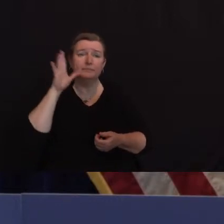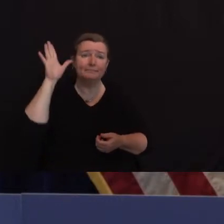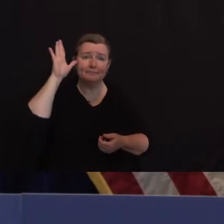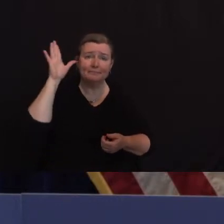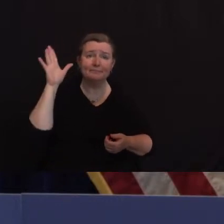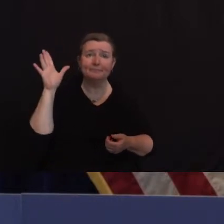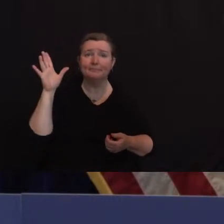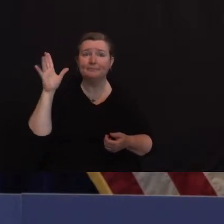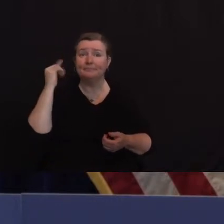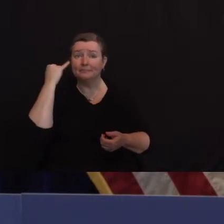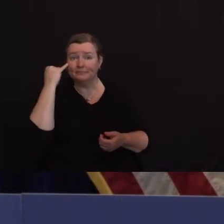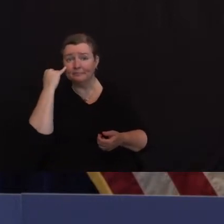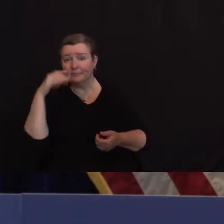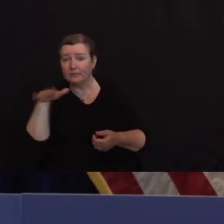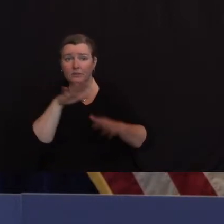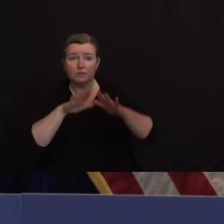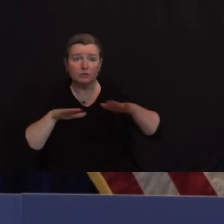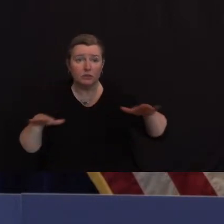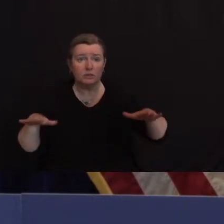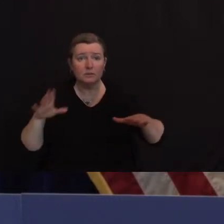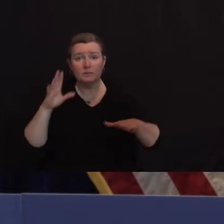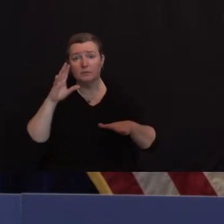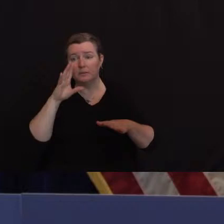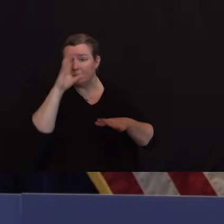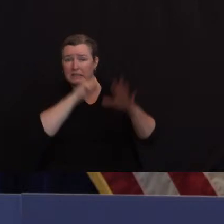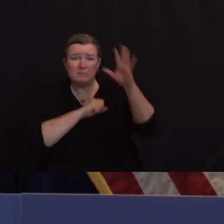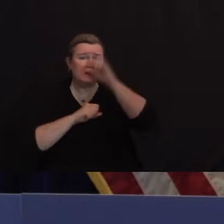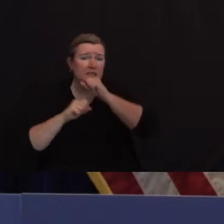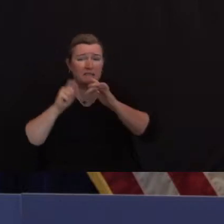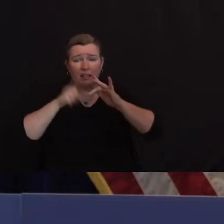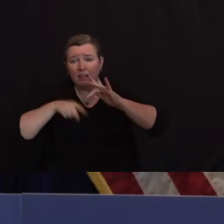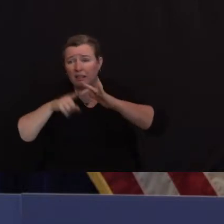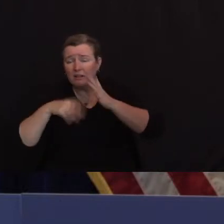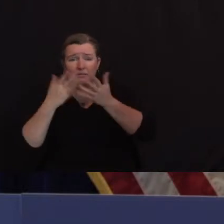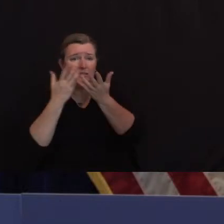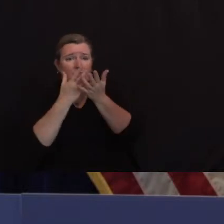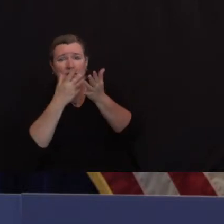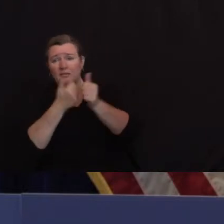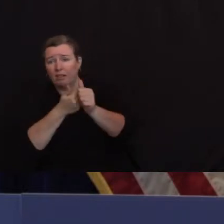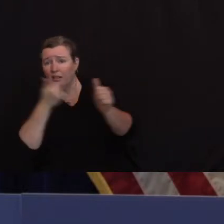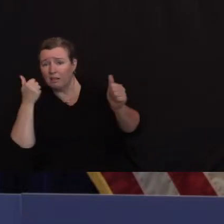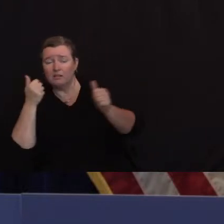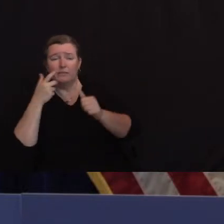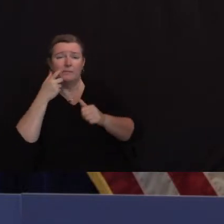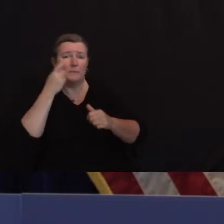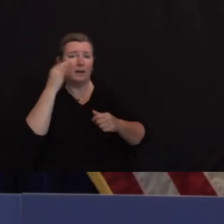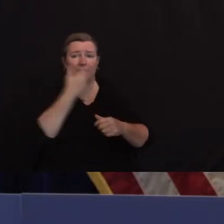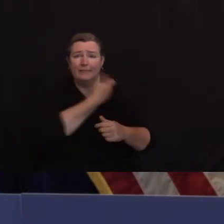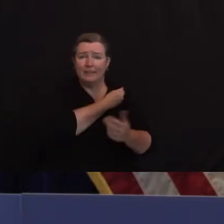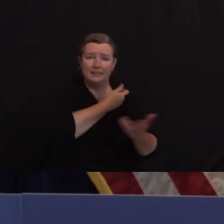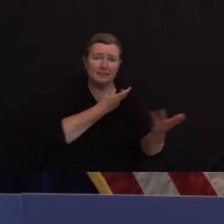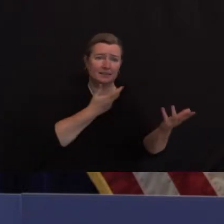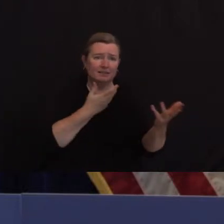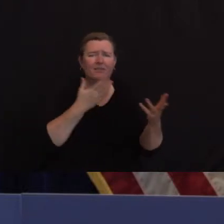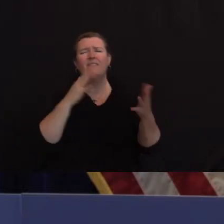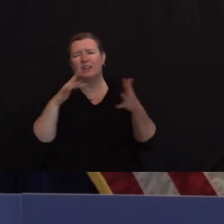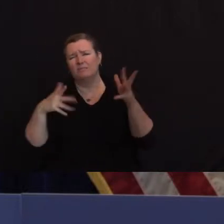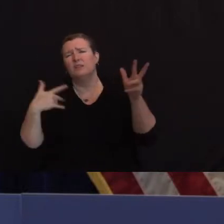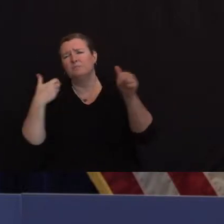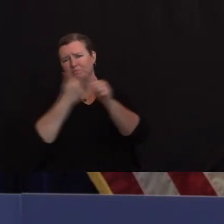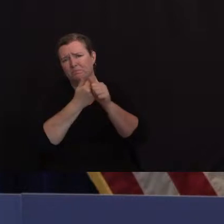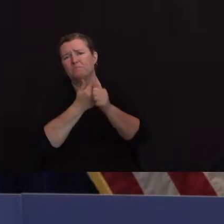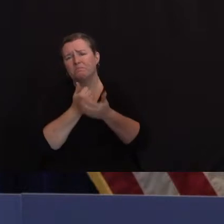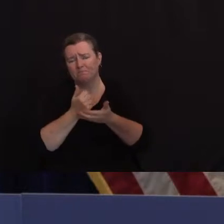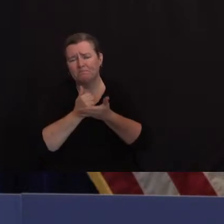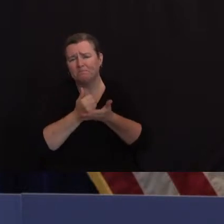on immunizations and other important health screenings. Routine vaccinations save lives. It's important for children to be up to date